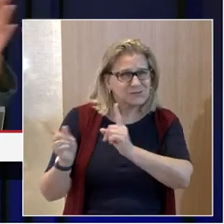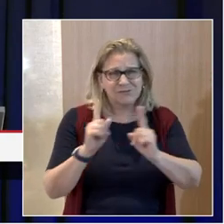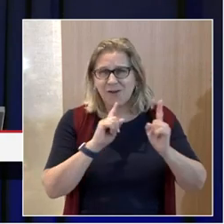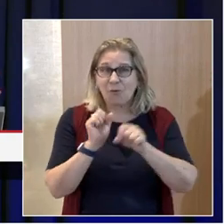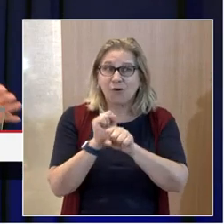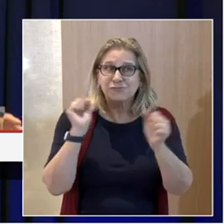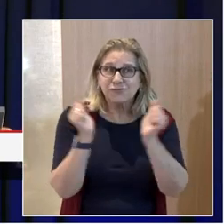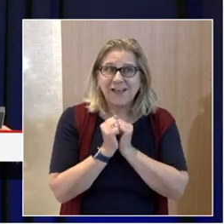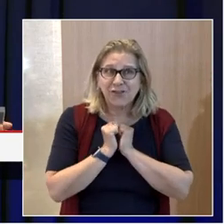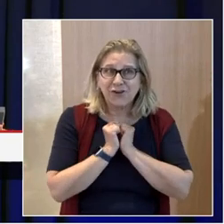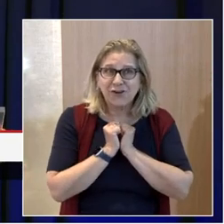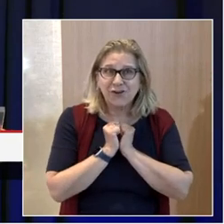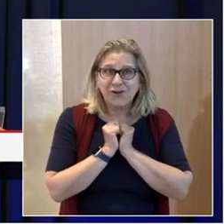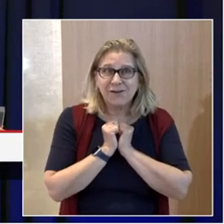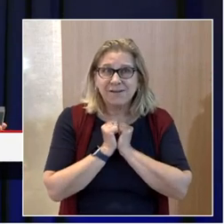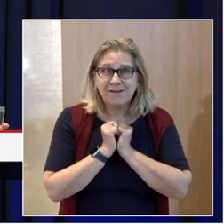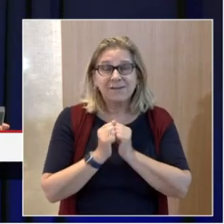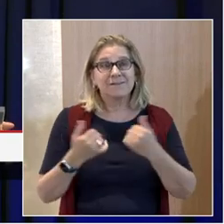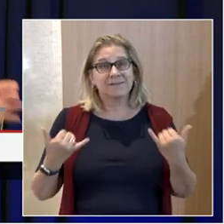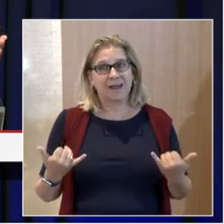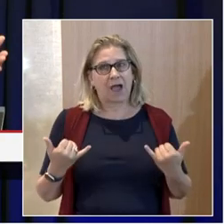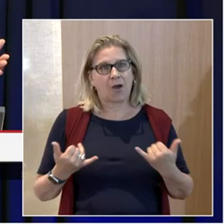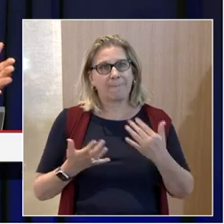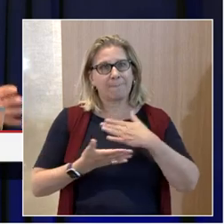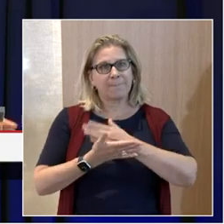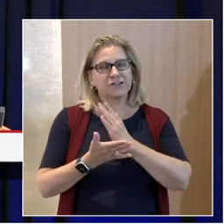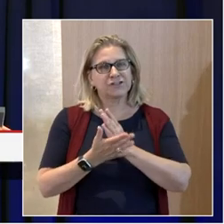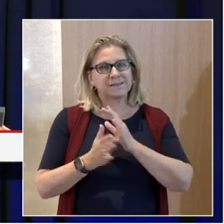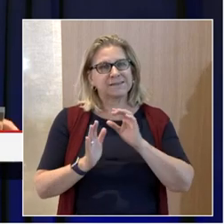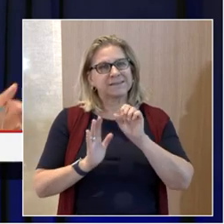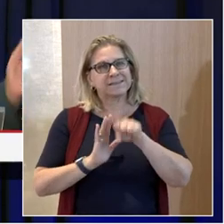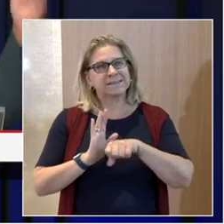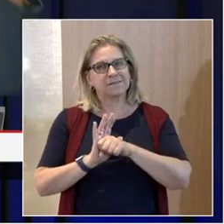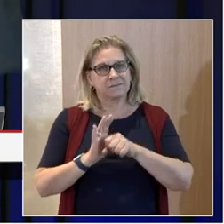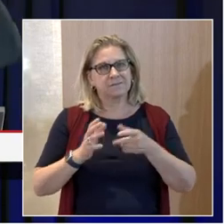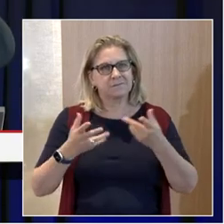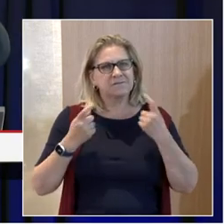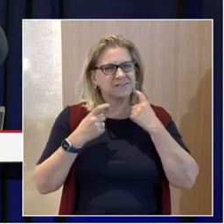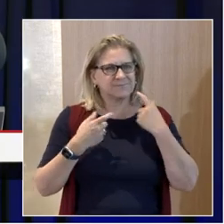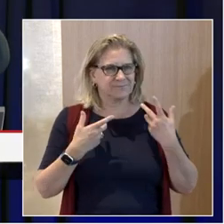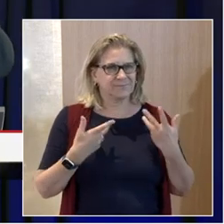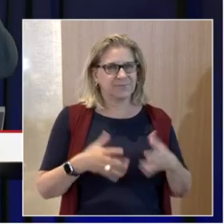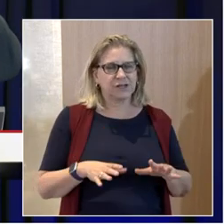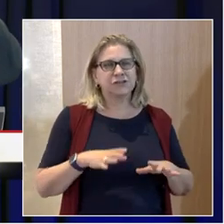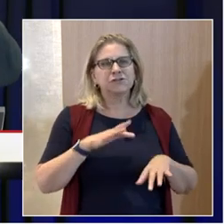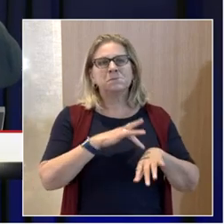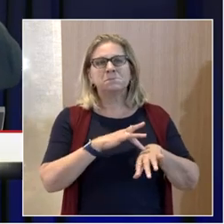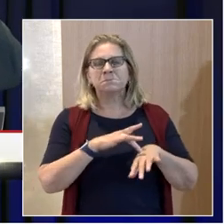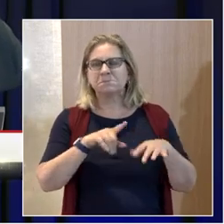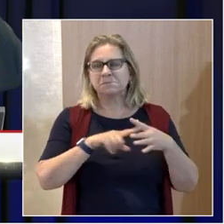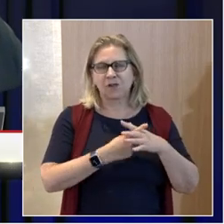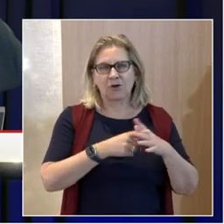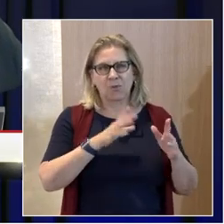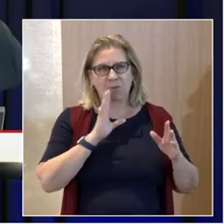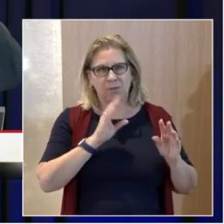budget season that we've just gone through is just a demonstration of that. If values in the downtown go down,